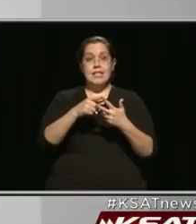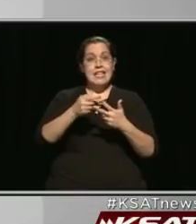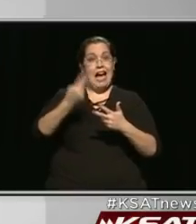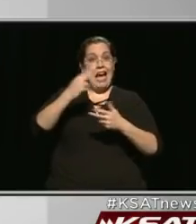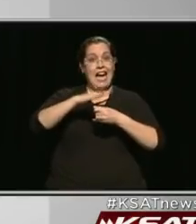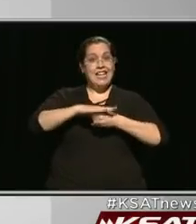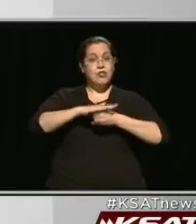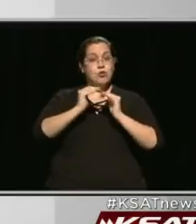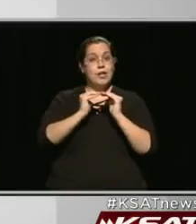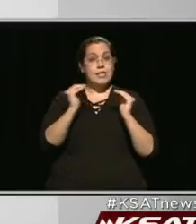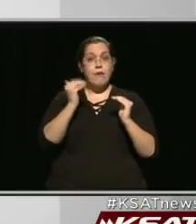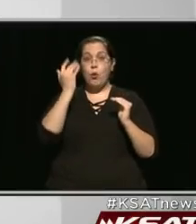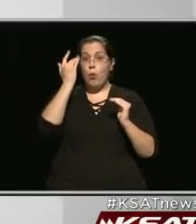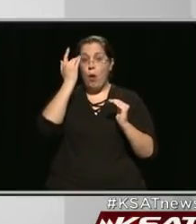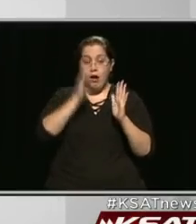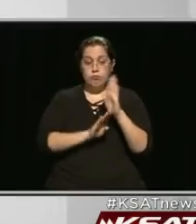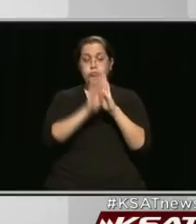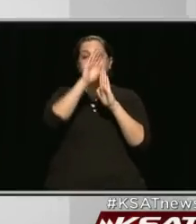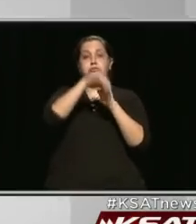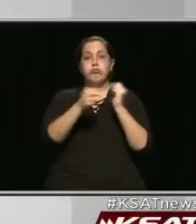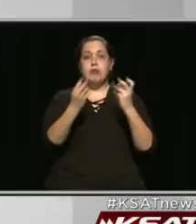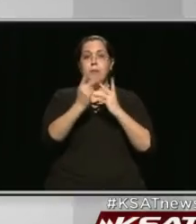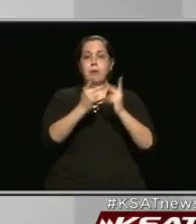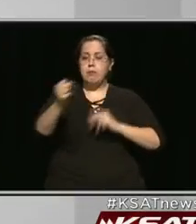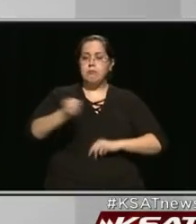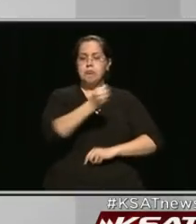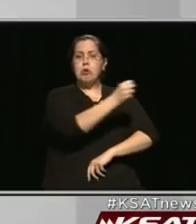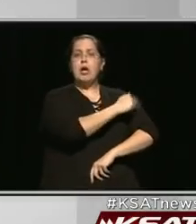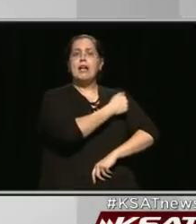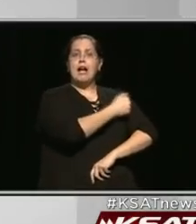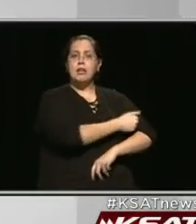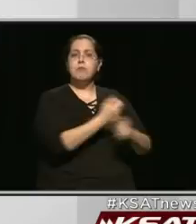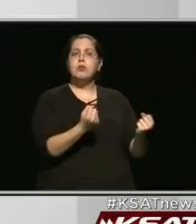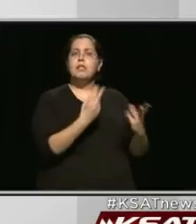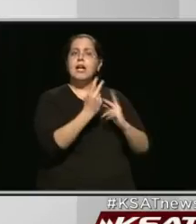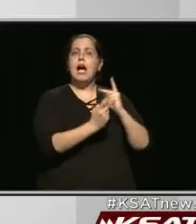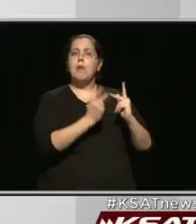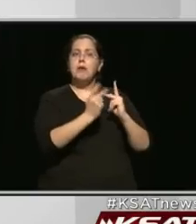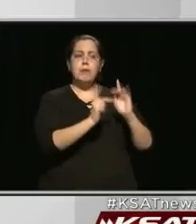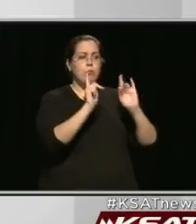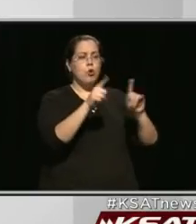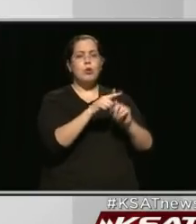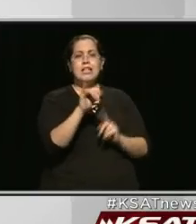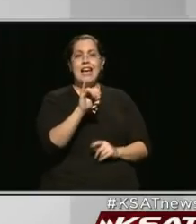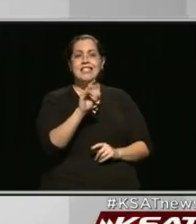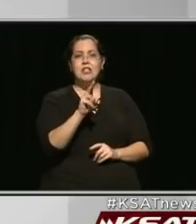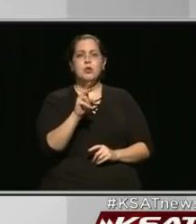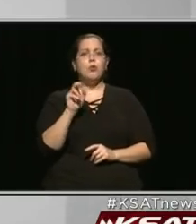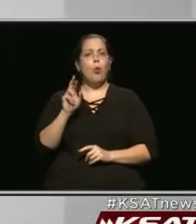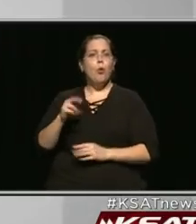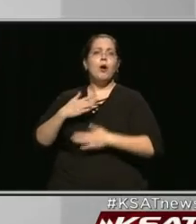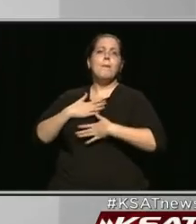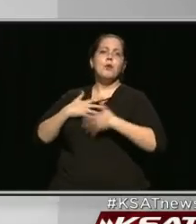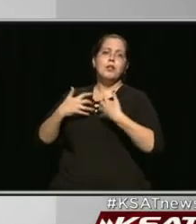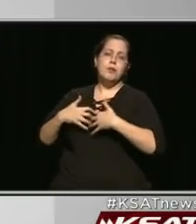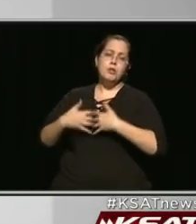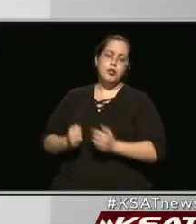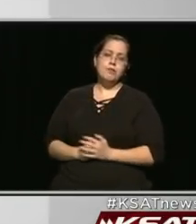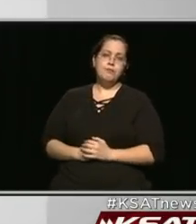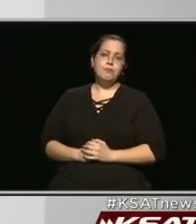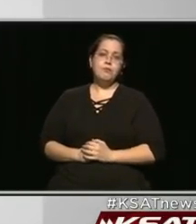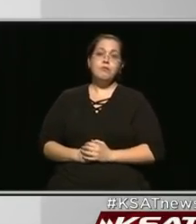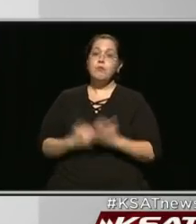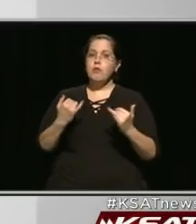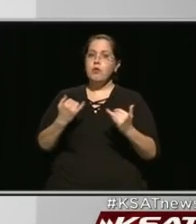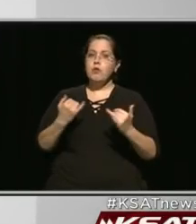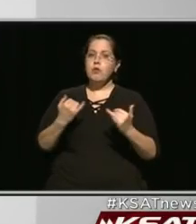stress level because of the surge in hospitalizations and the surge in the number of people ending up in ICU or on ventilators. So